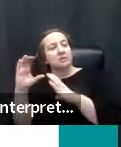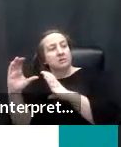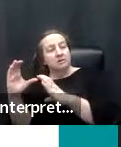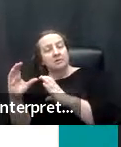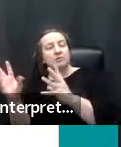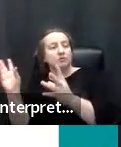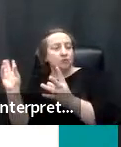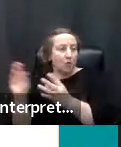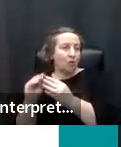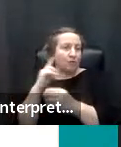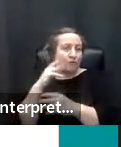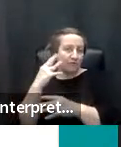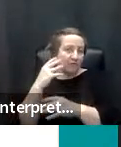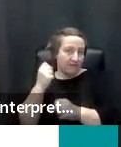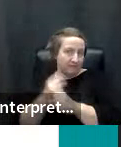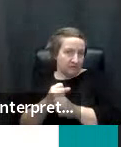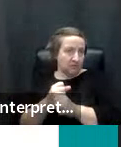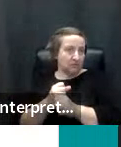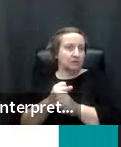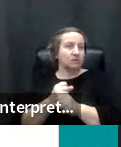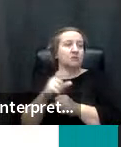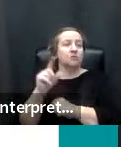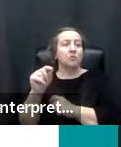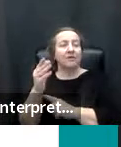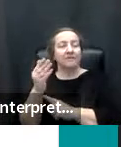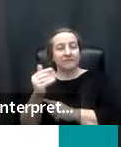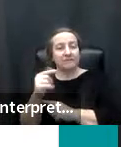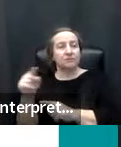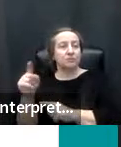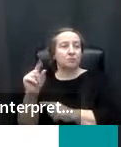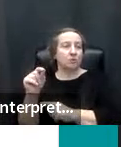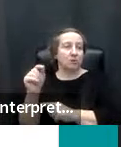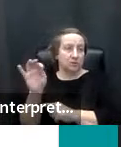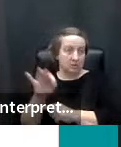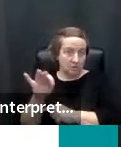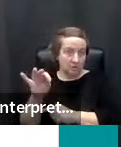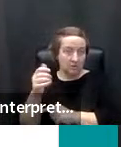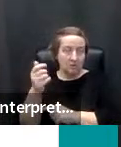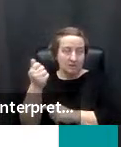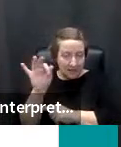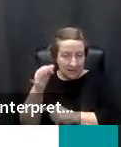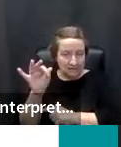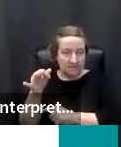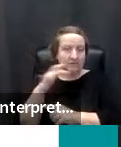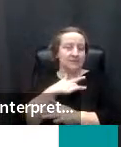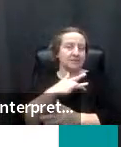total for the 5-year period. So this is looking at from 2015 to 2019. Typical